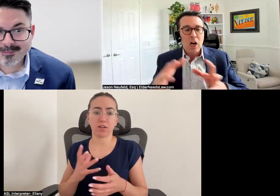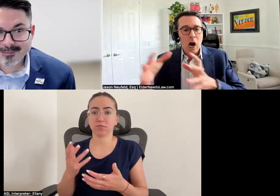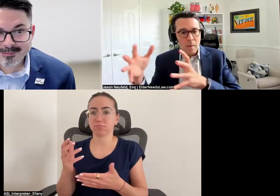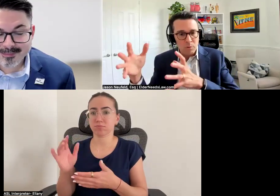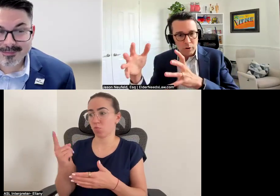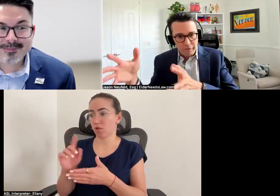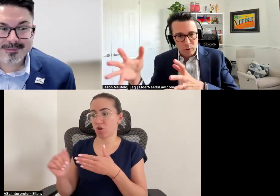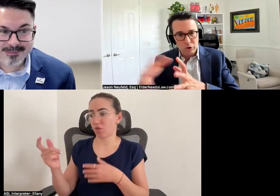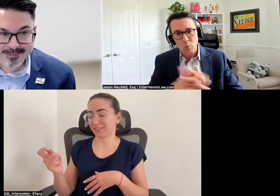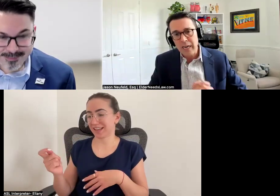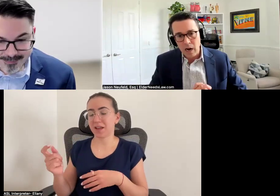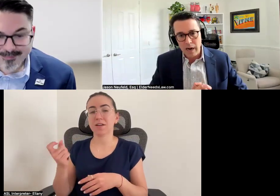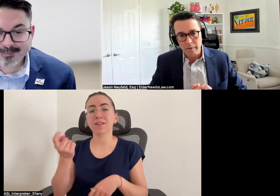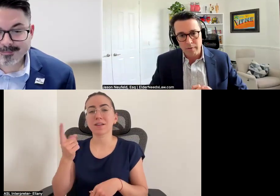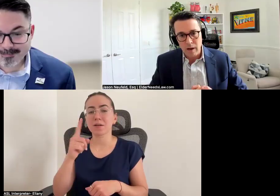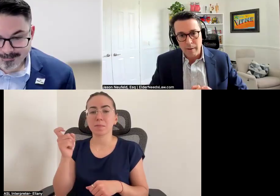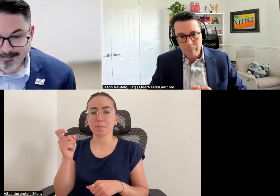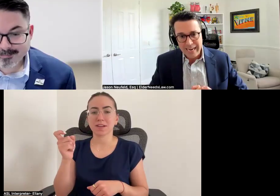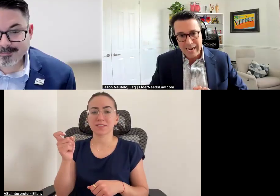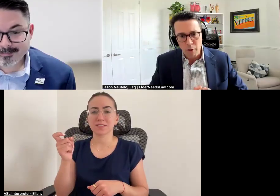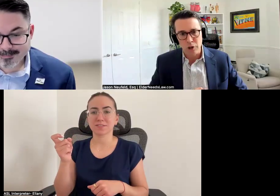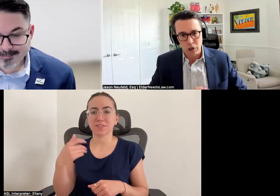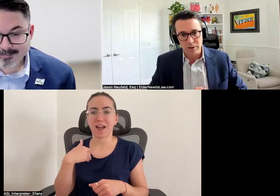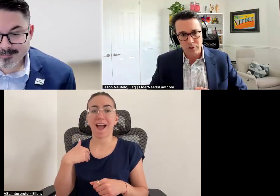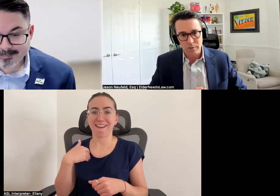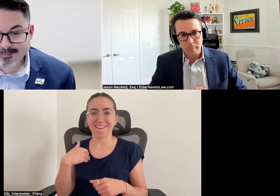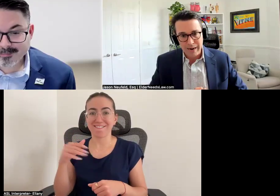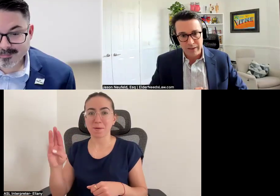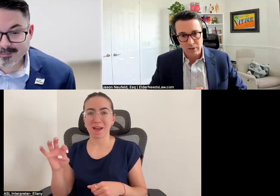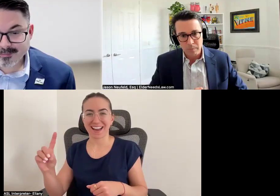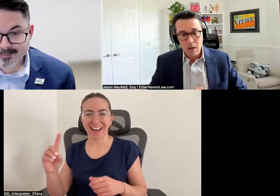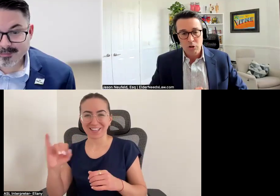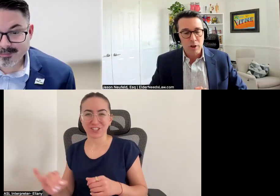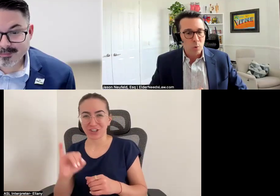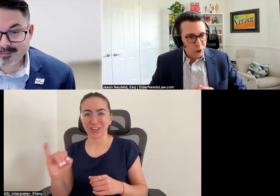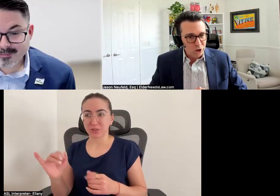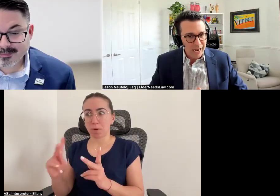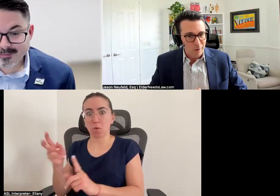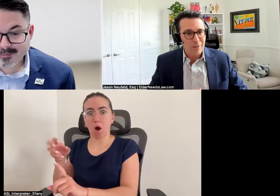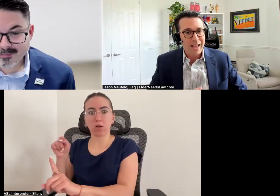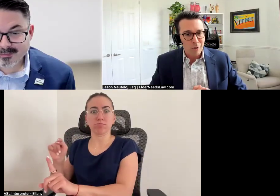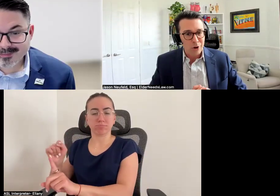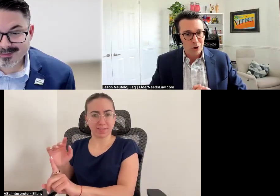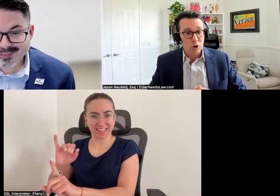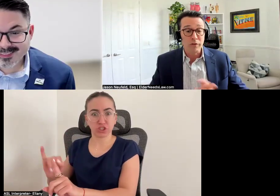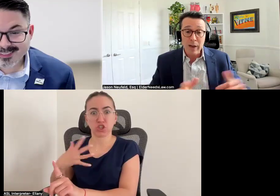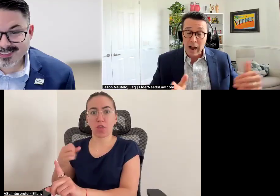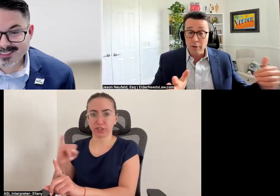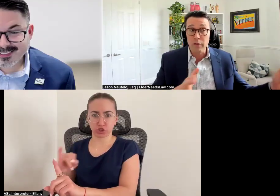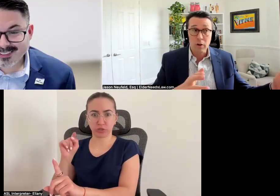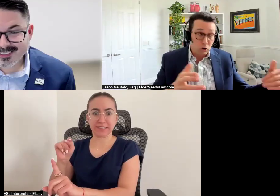dollar comes the full suite of Medicaid health insurance benefits. So they really just care about the health insurance.